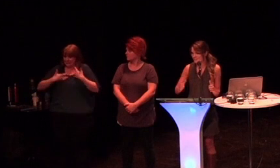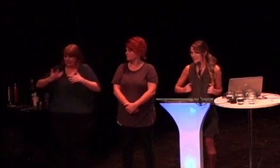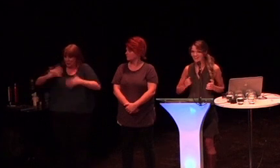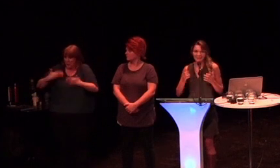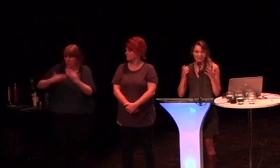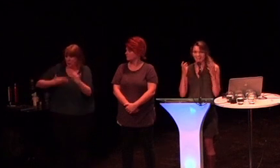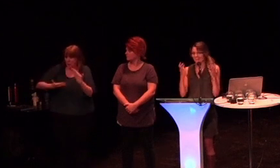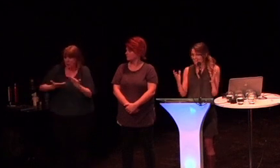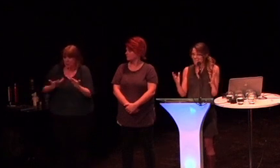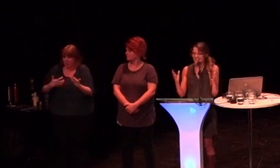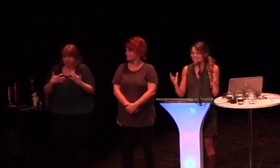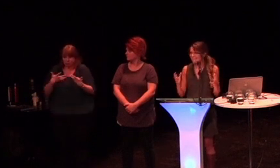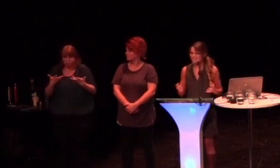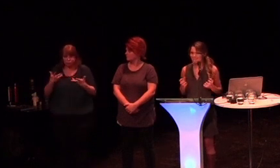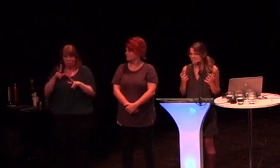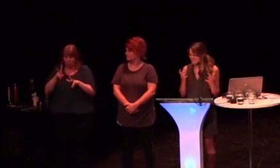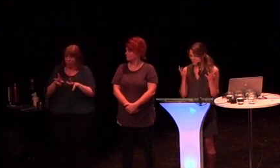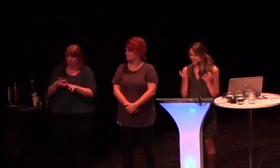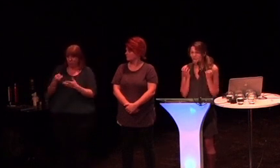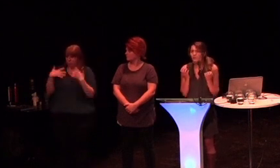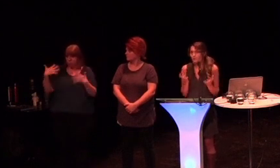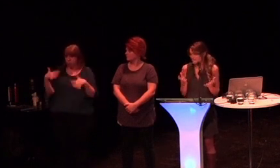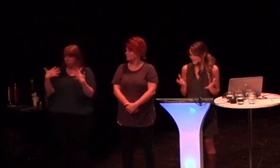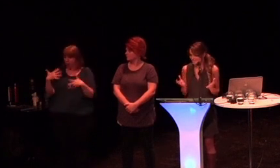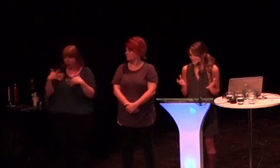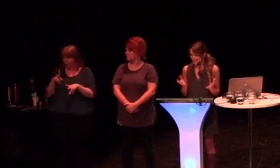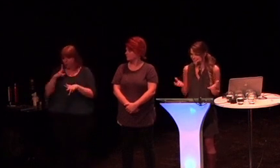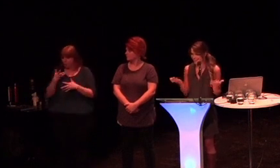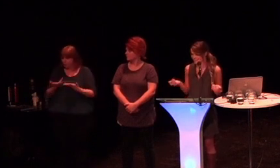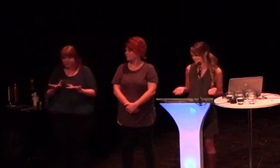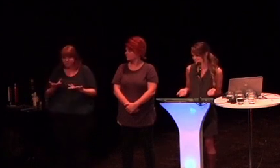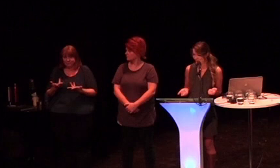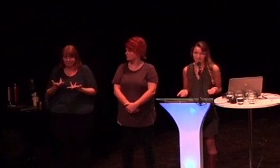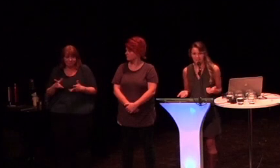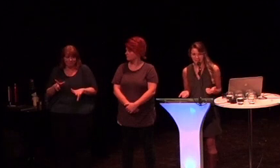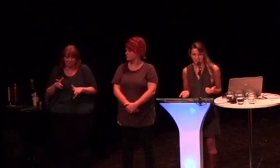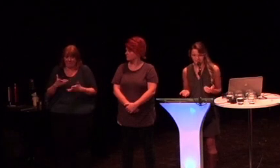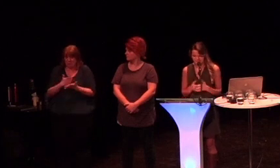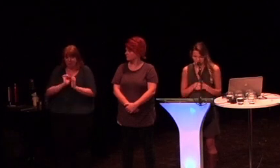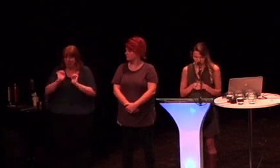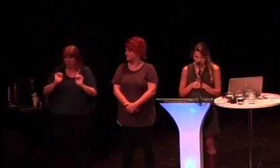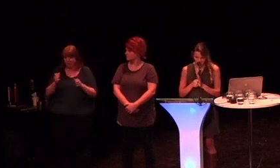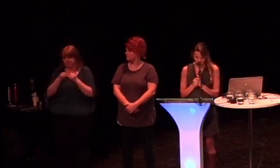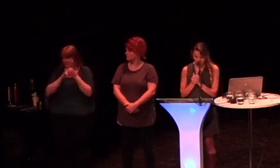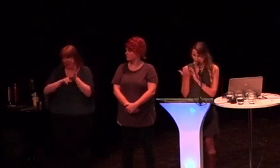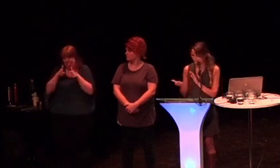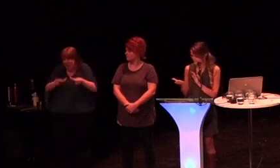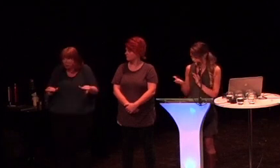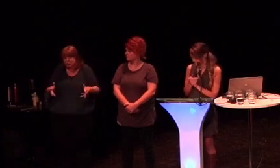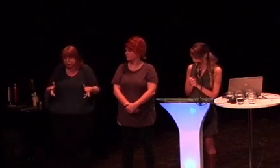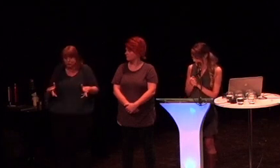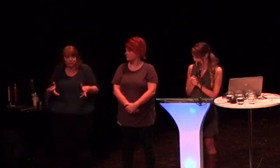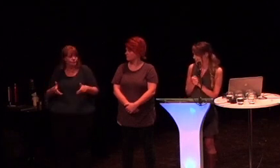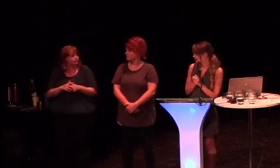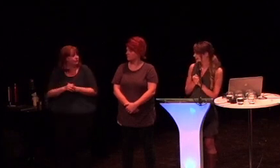high octane, aesthetically just gorgeous. And that's just part of their language. To